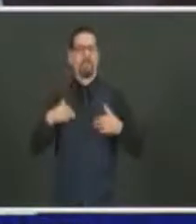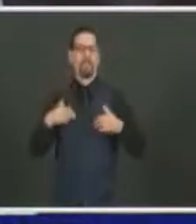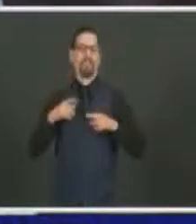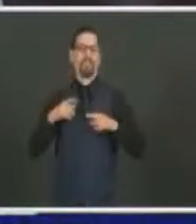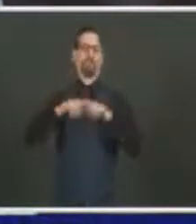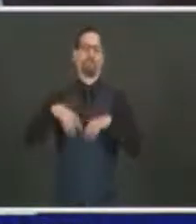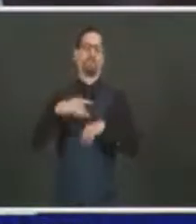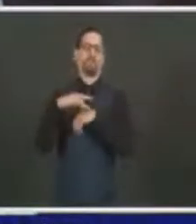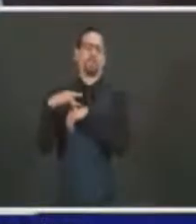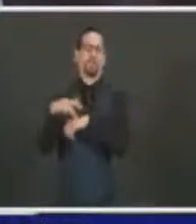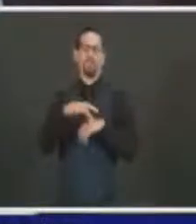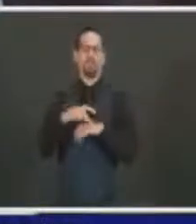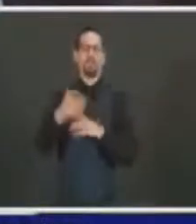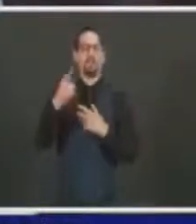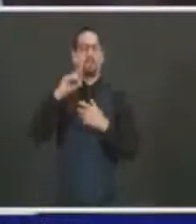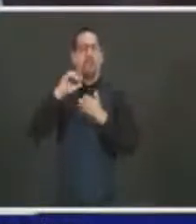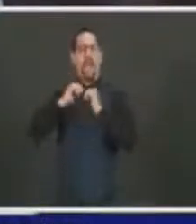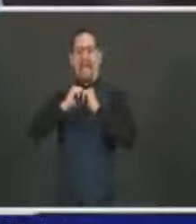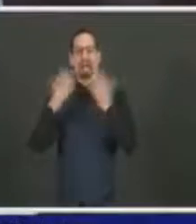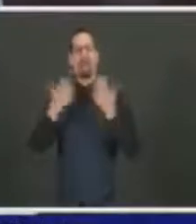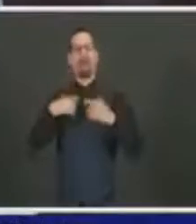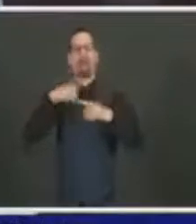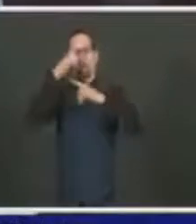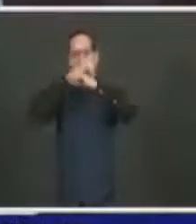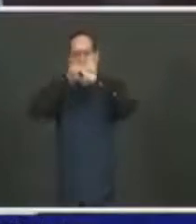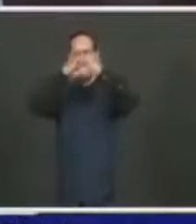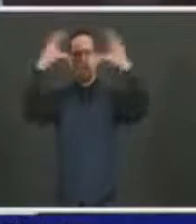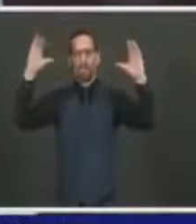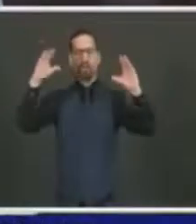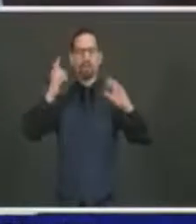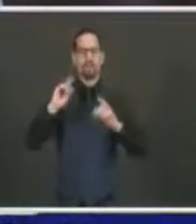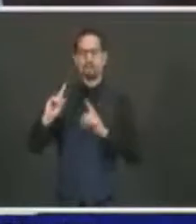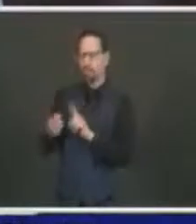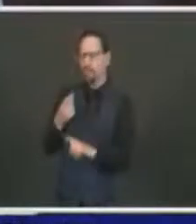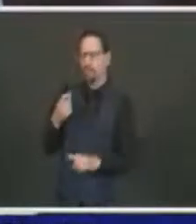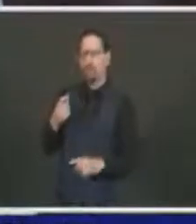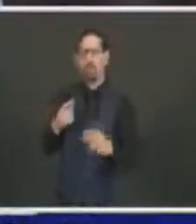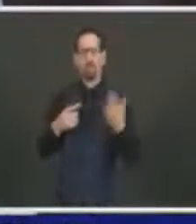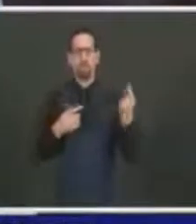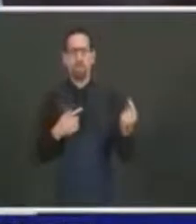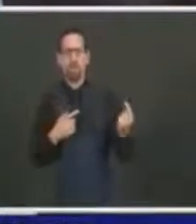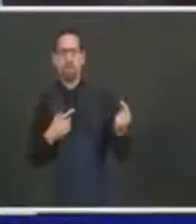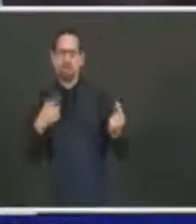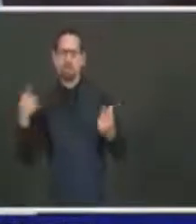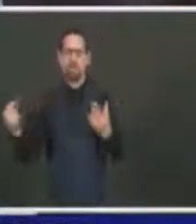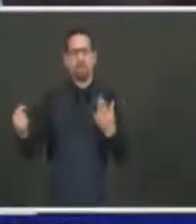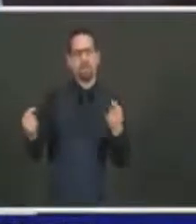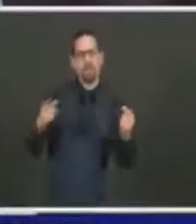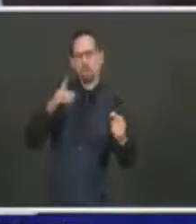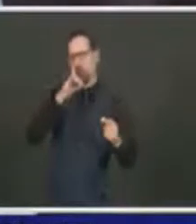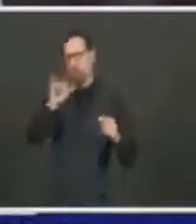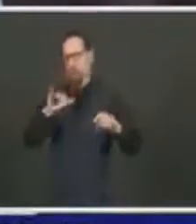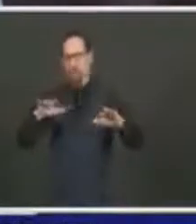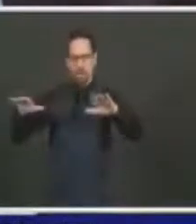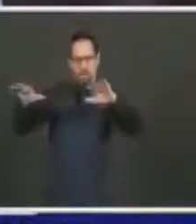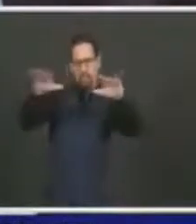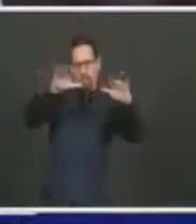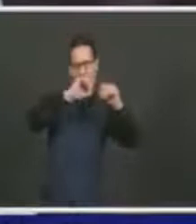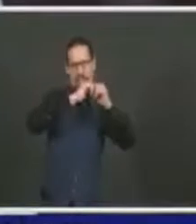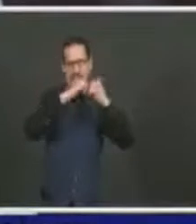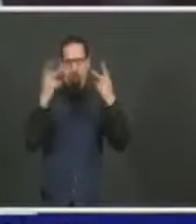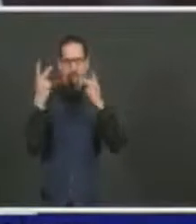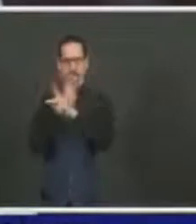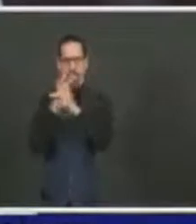overall from the different sectors, what type of percent positivity exists, and then to be able to reassure